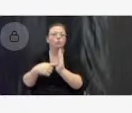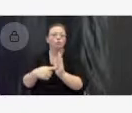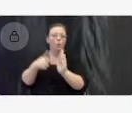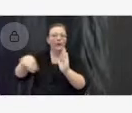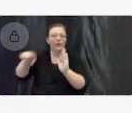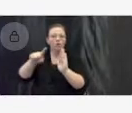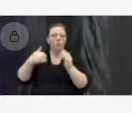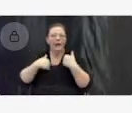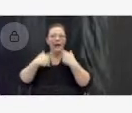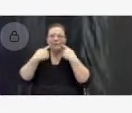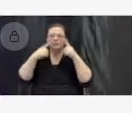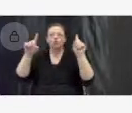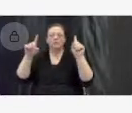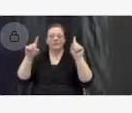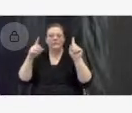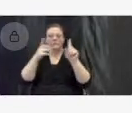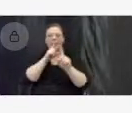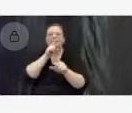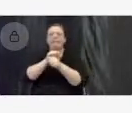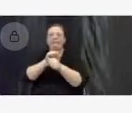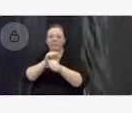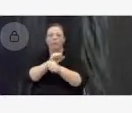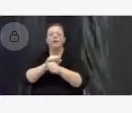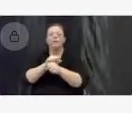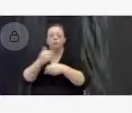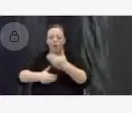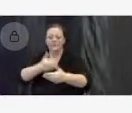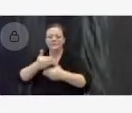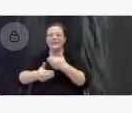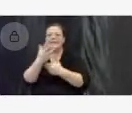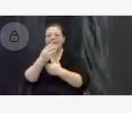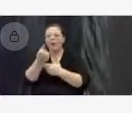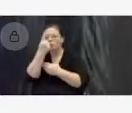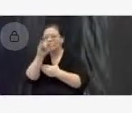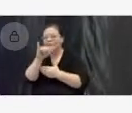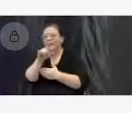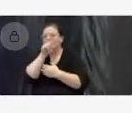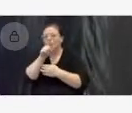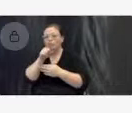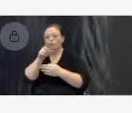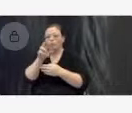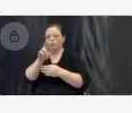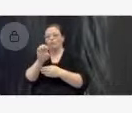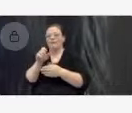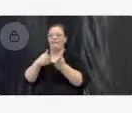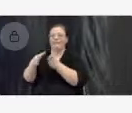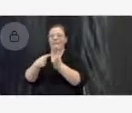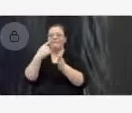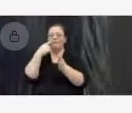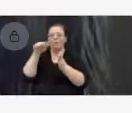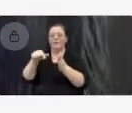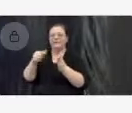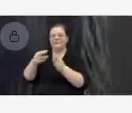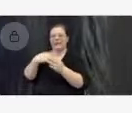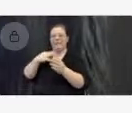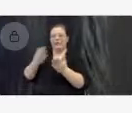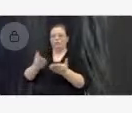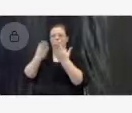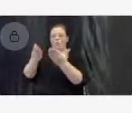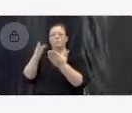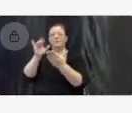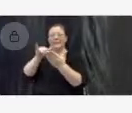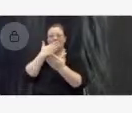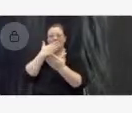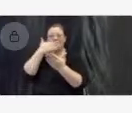you have achieved a deliberative process and understand that the realignment that's being proposed by this application is in the